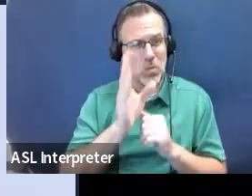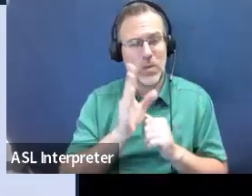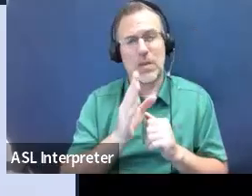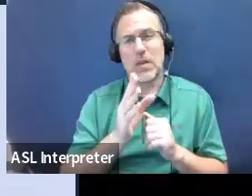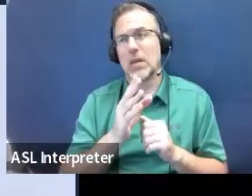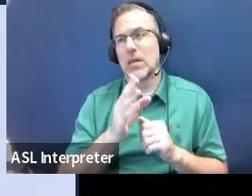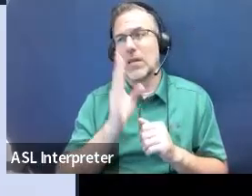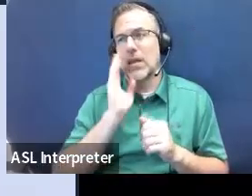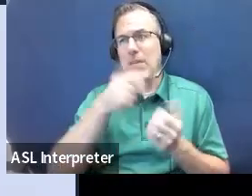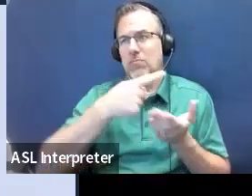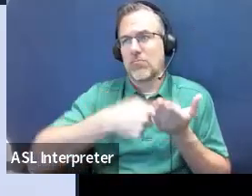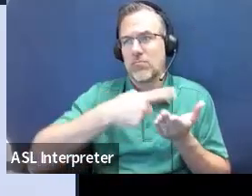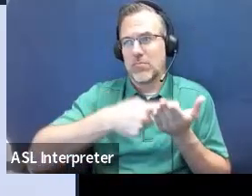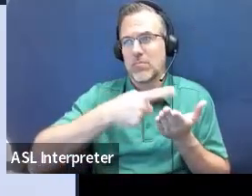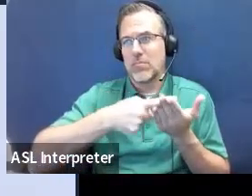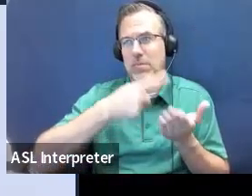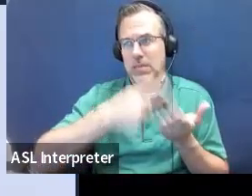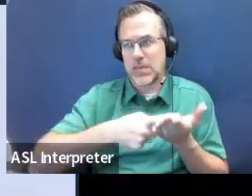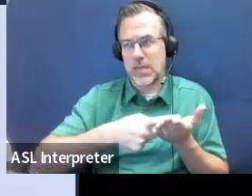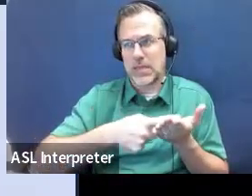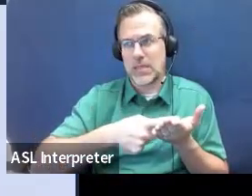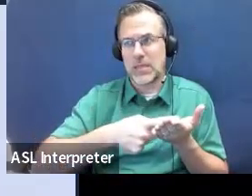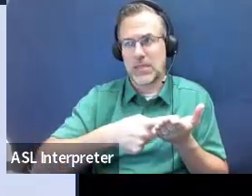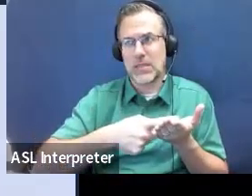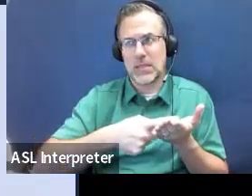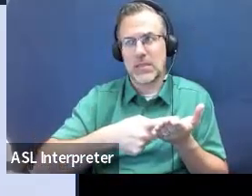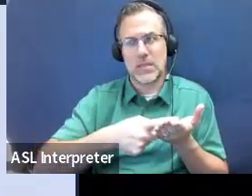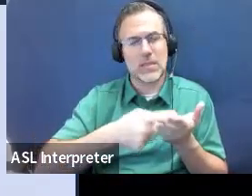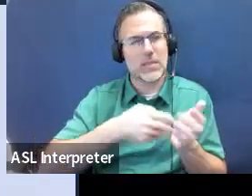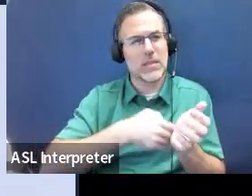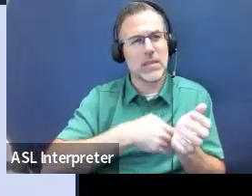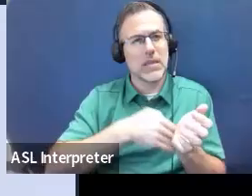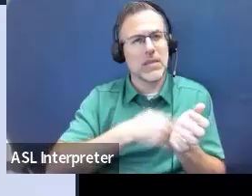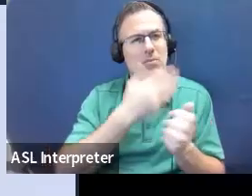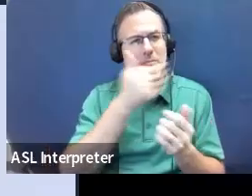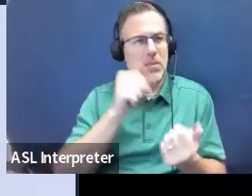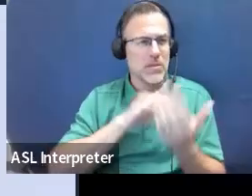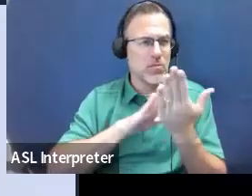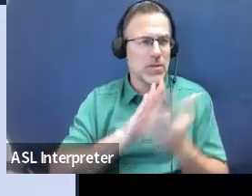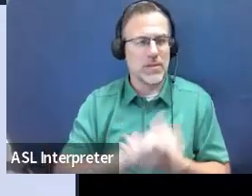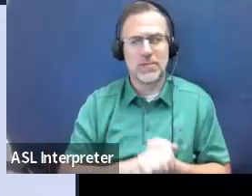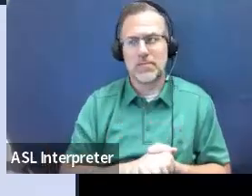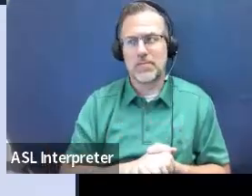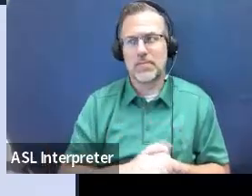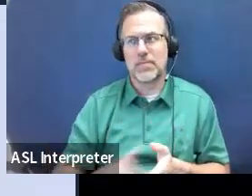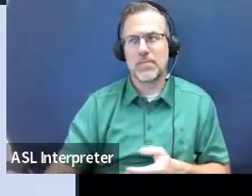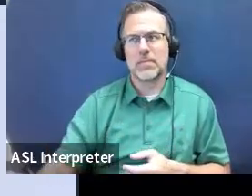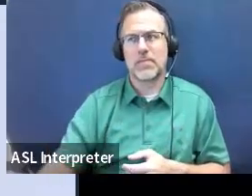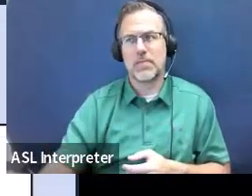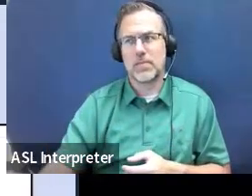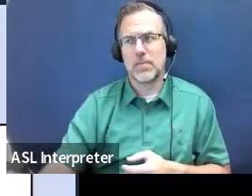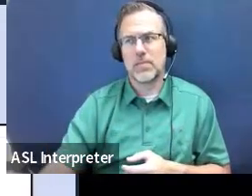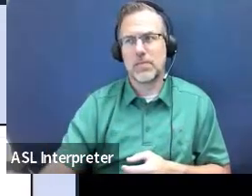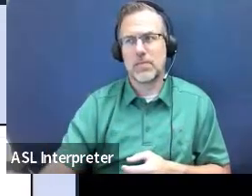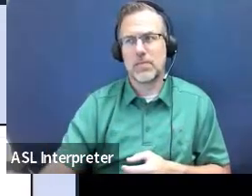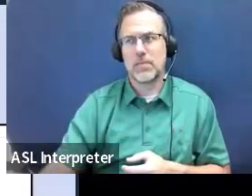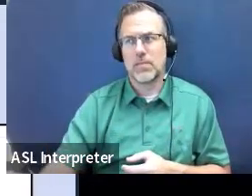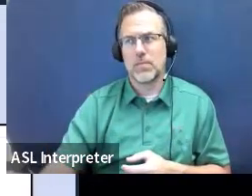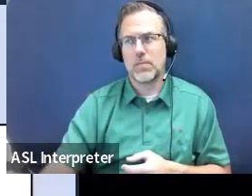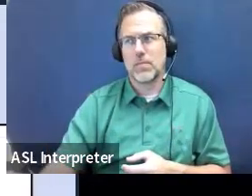talk about those compliant pieces and also those best practice pieces.